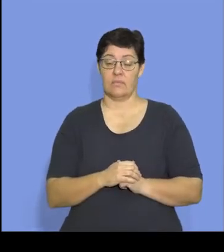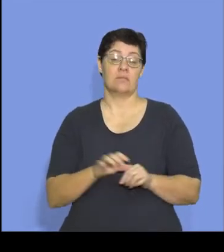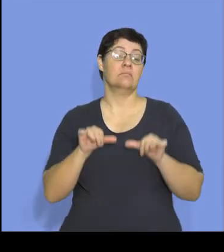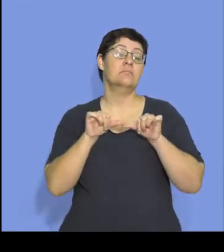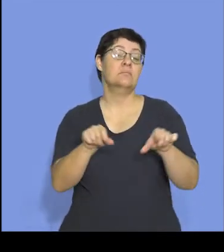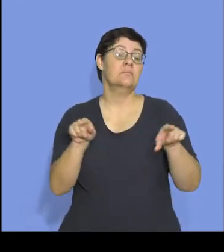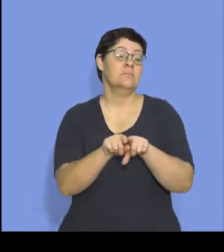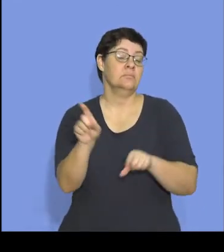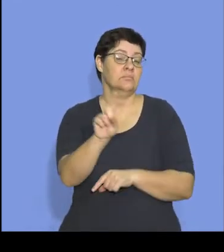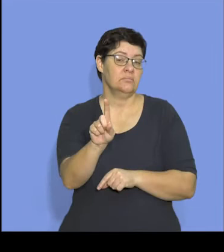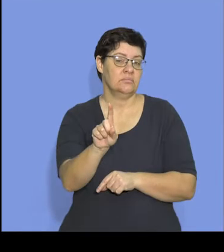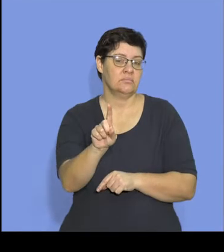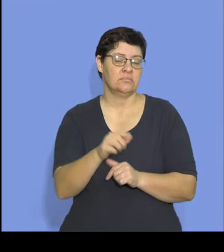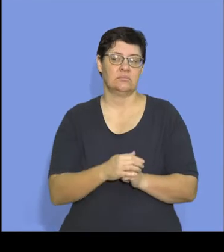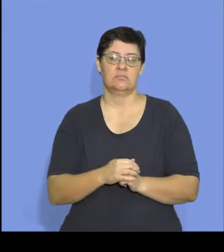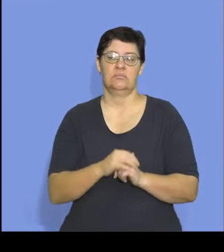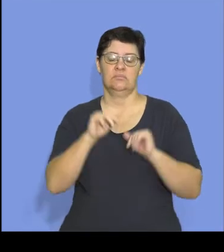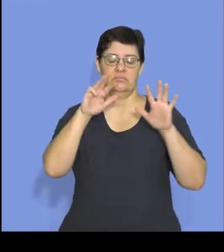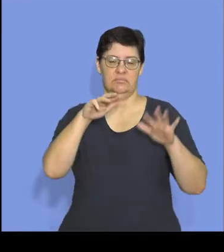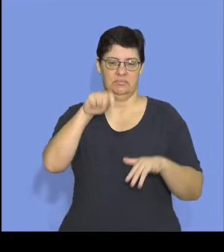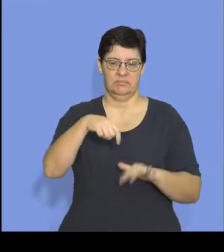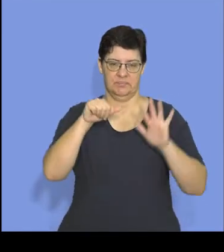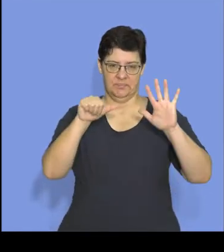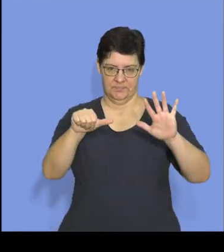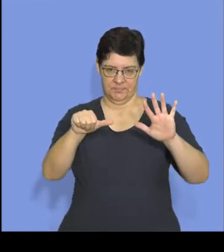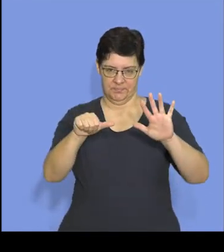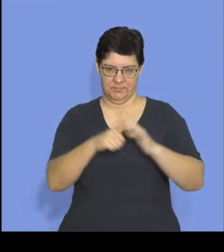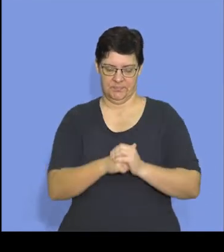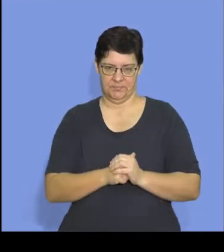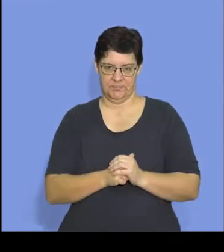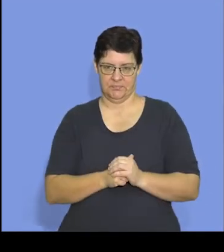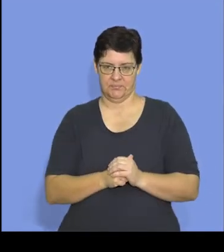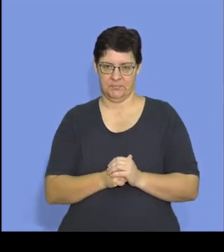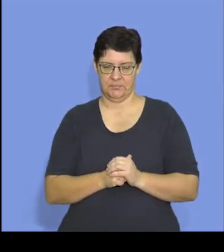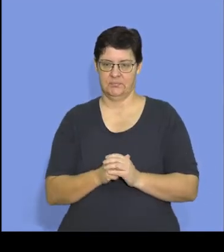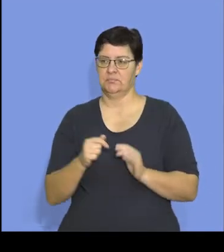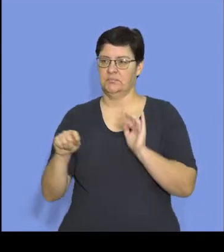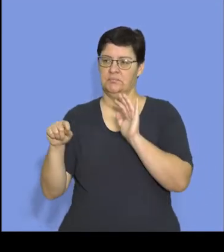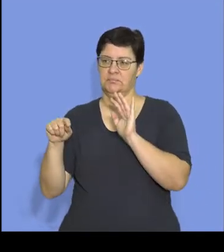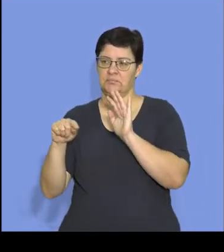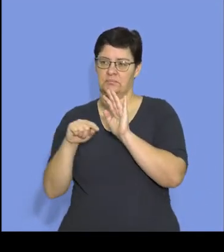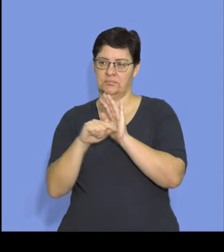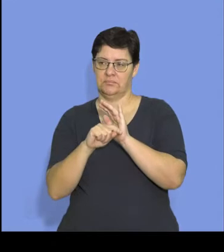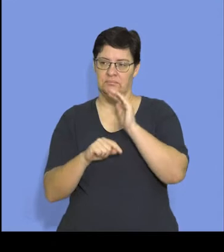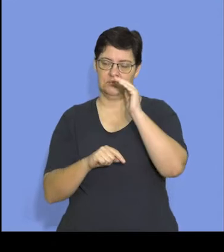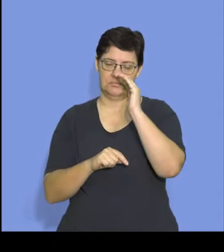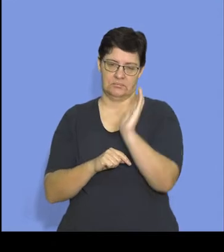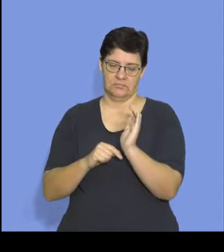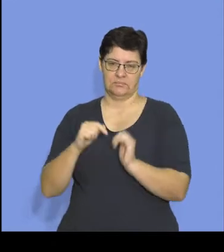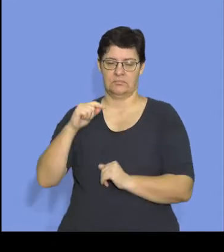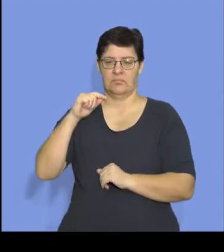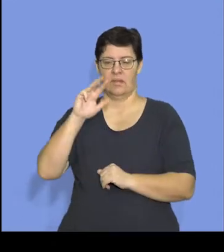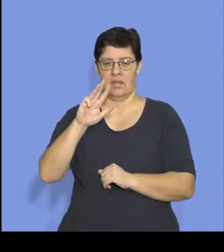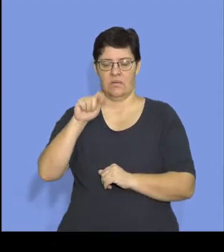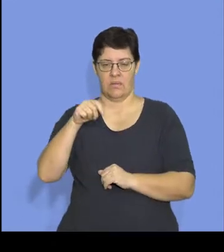same is the fact that that's 19,6. This is minus 9,8.